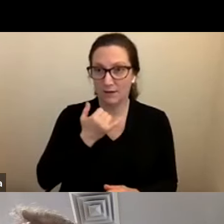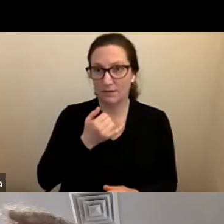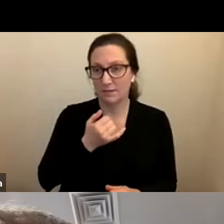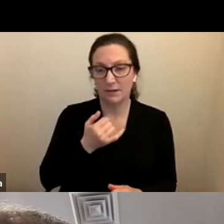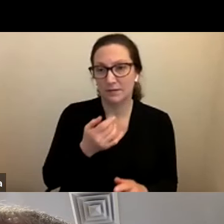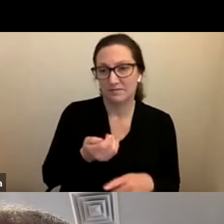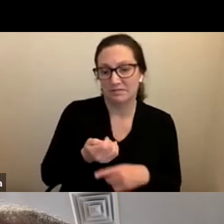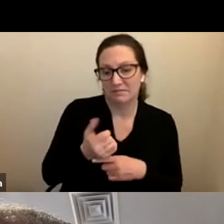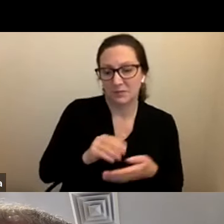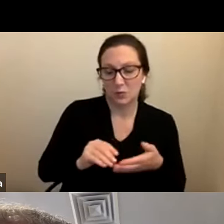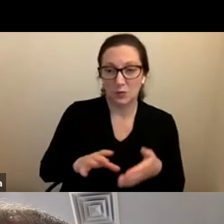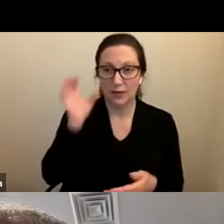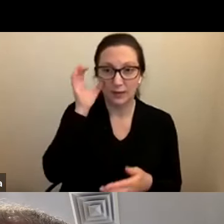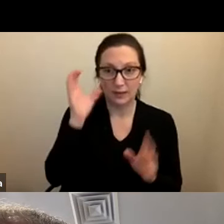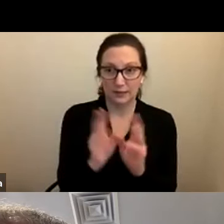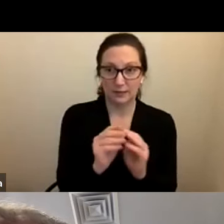listening session?